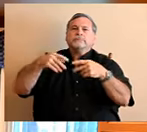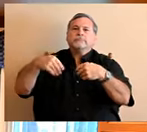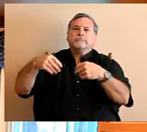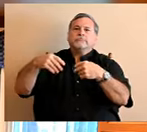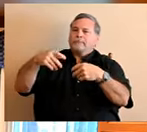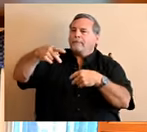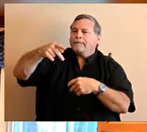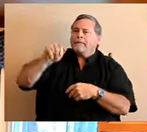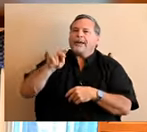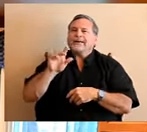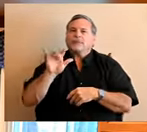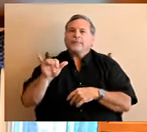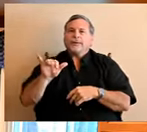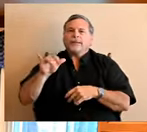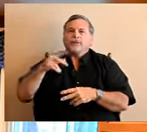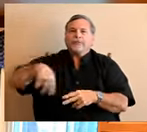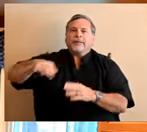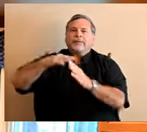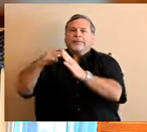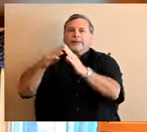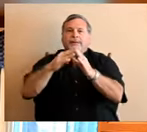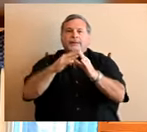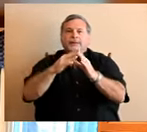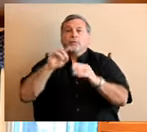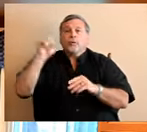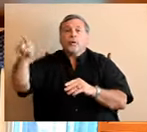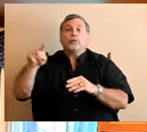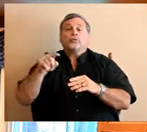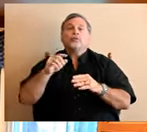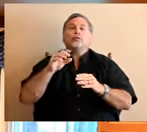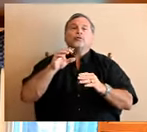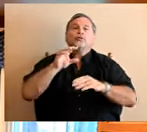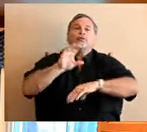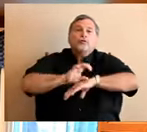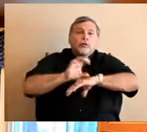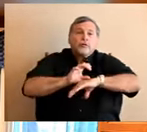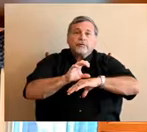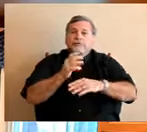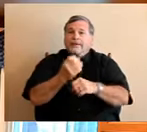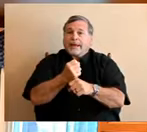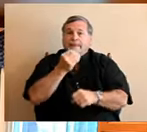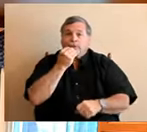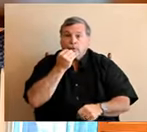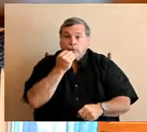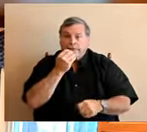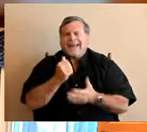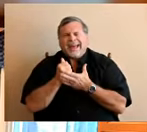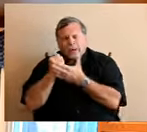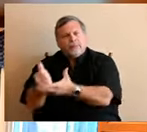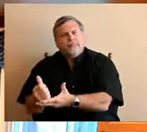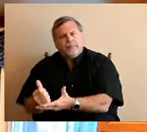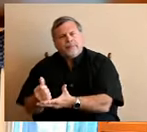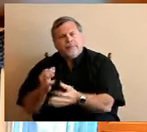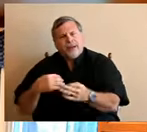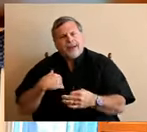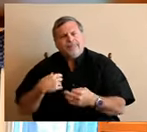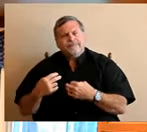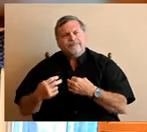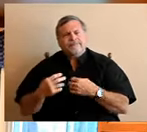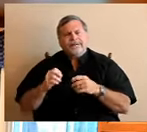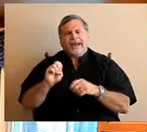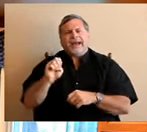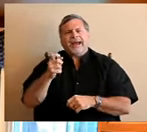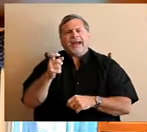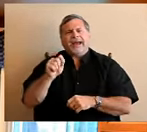cities. They're going to their churches for food, okay? Help out. If you've got extra food